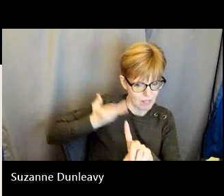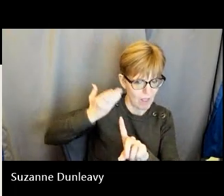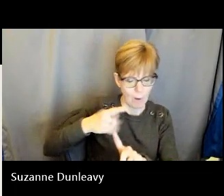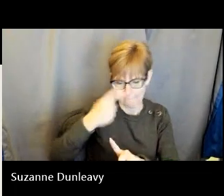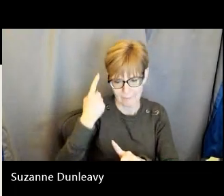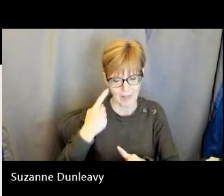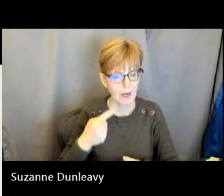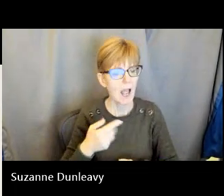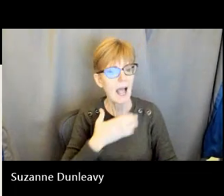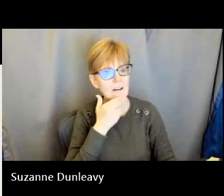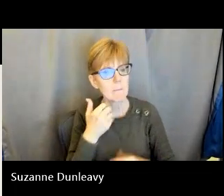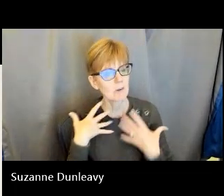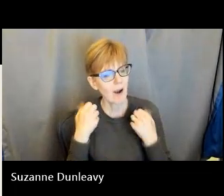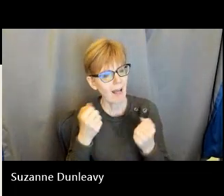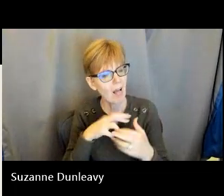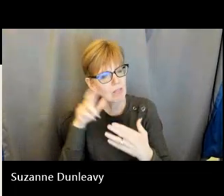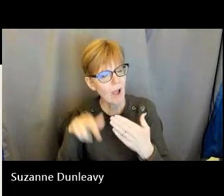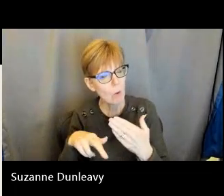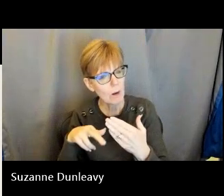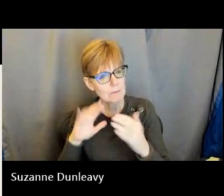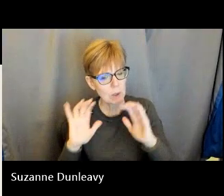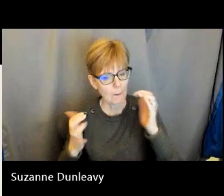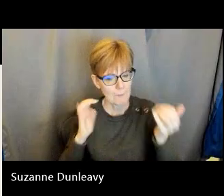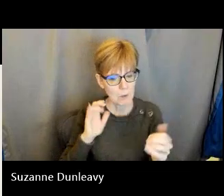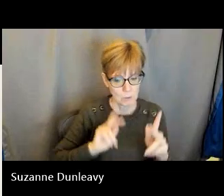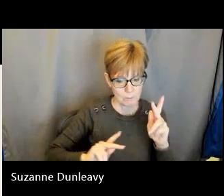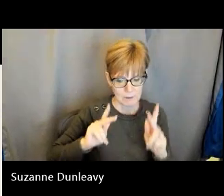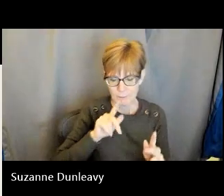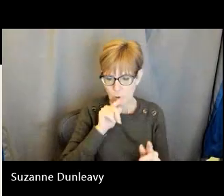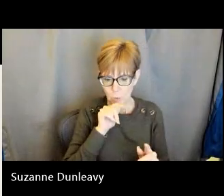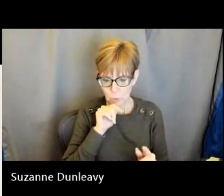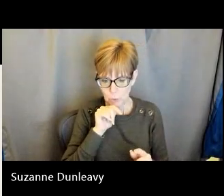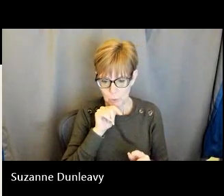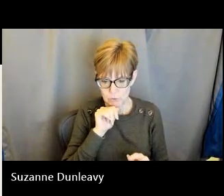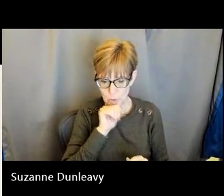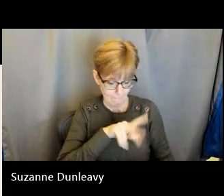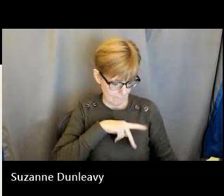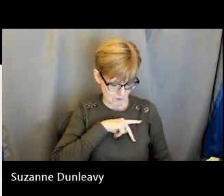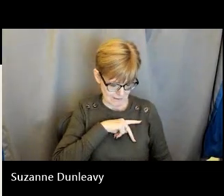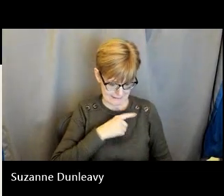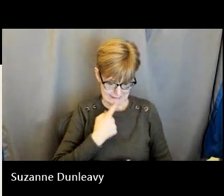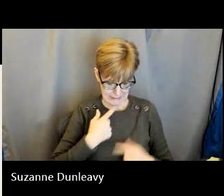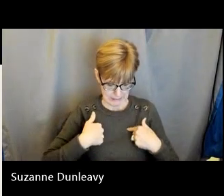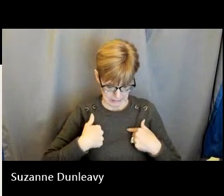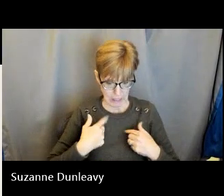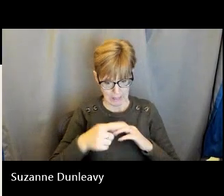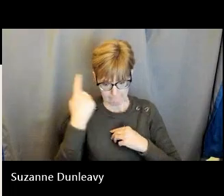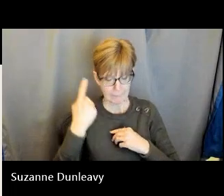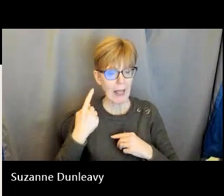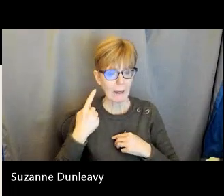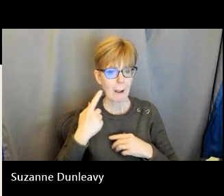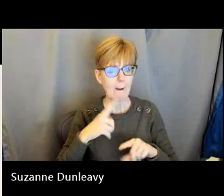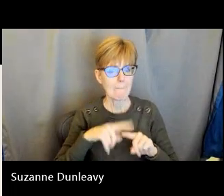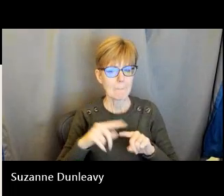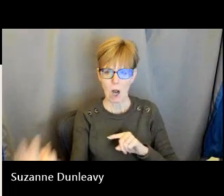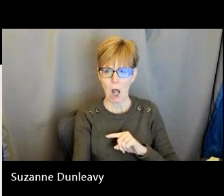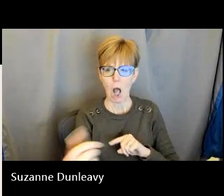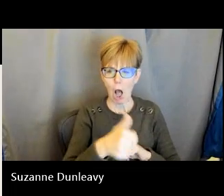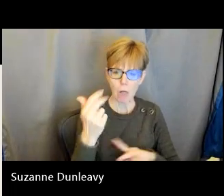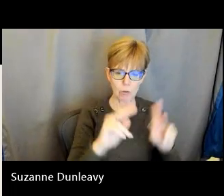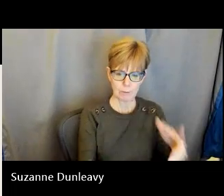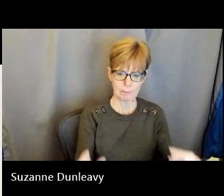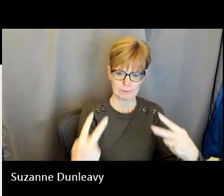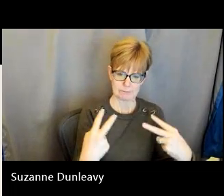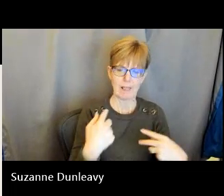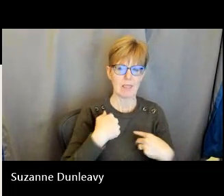health outcomes than individuals who themselves don't personally identify as Black but are perceived as Black